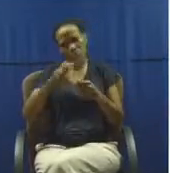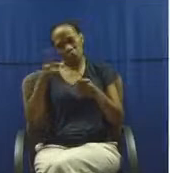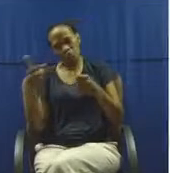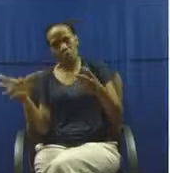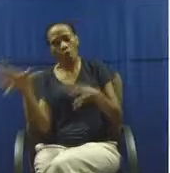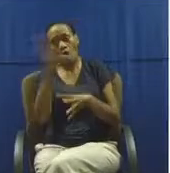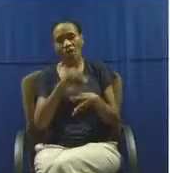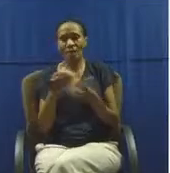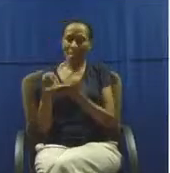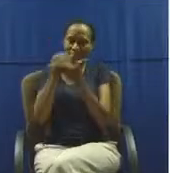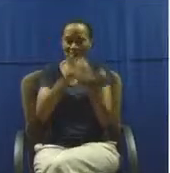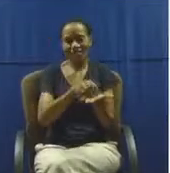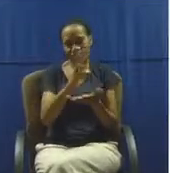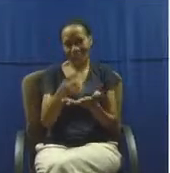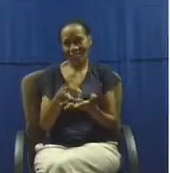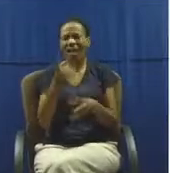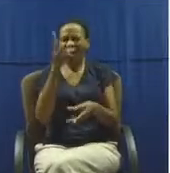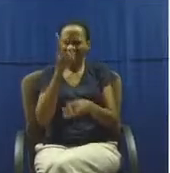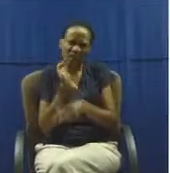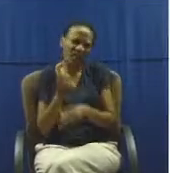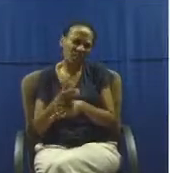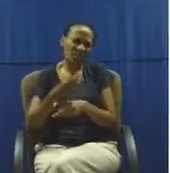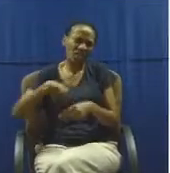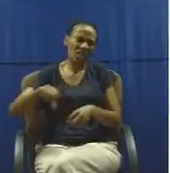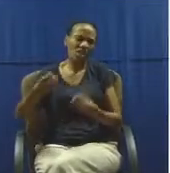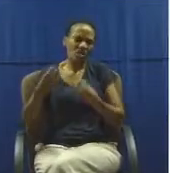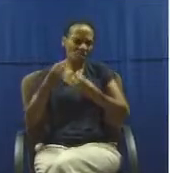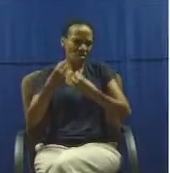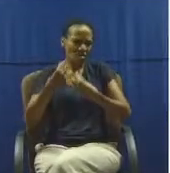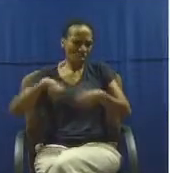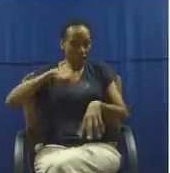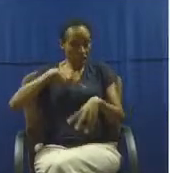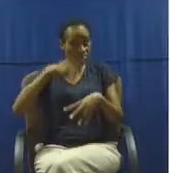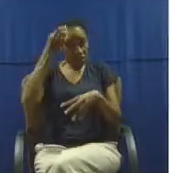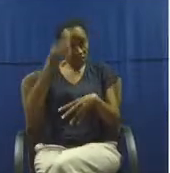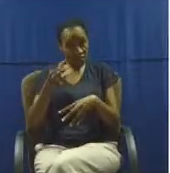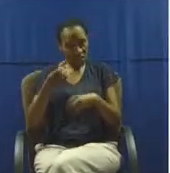otherwise. But also it gives us a really good standing.